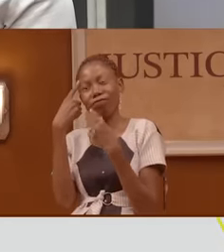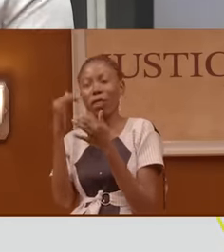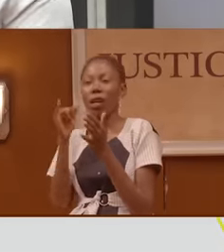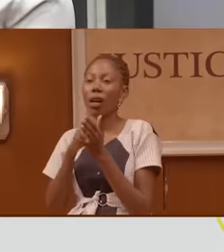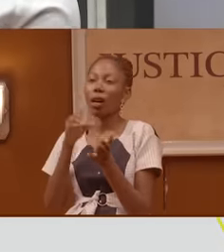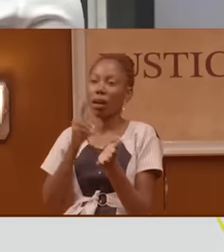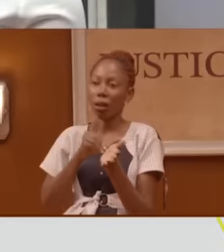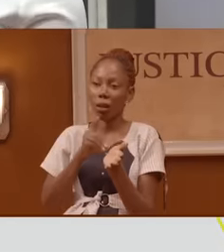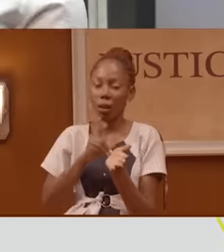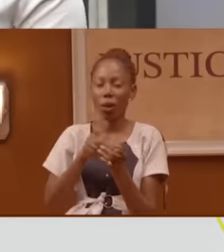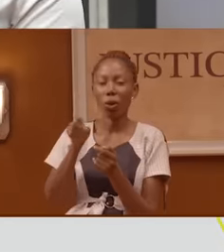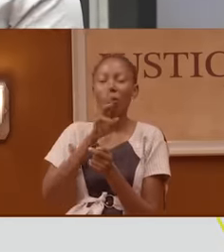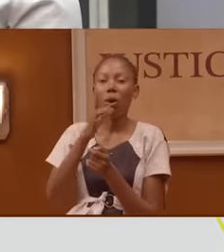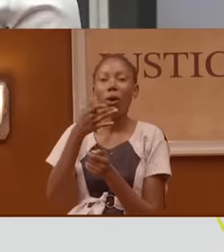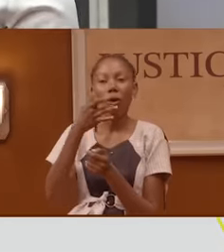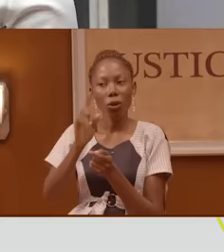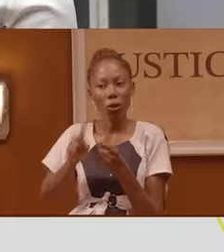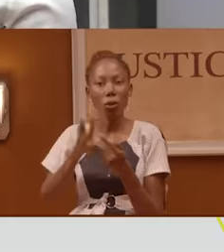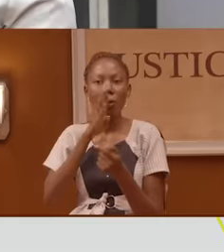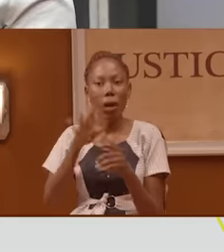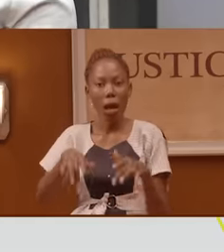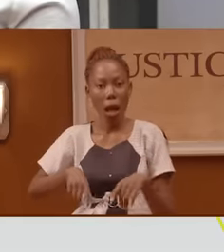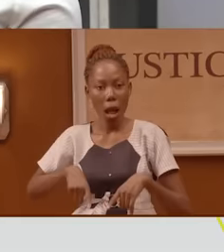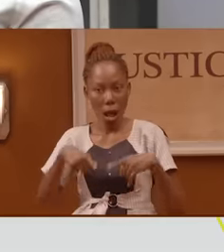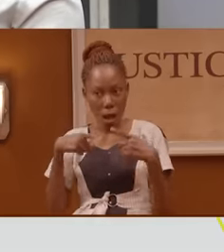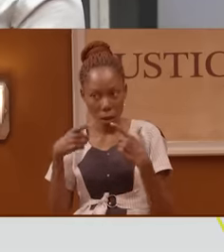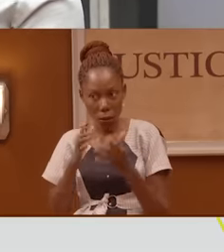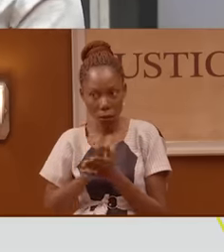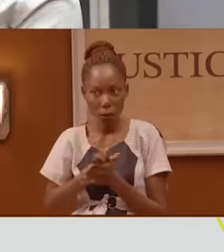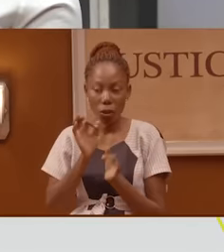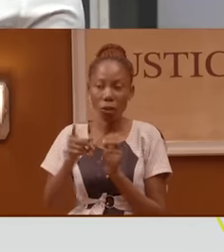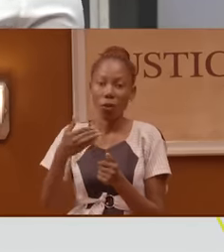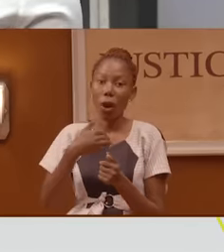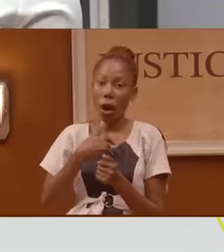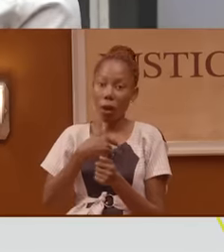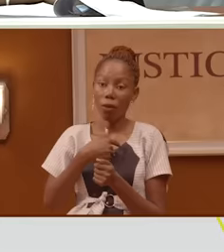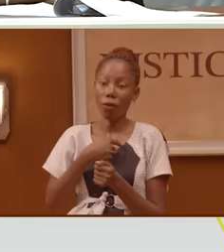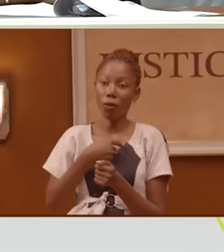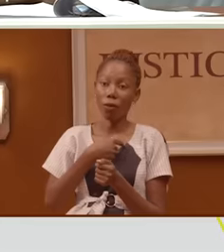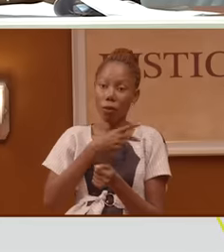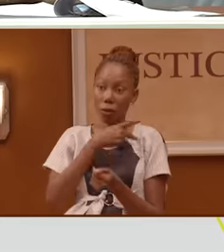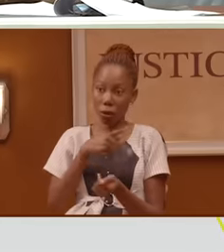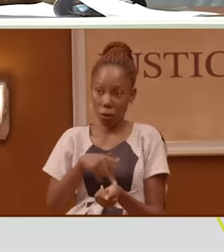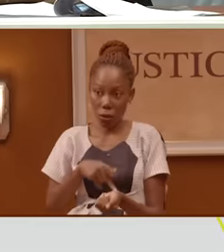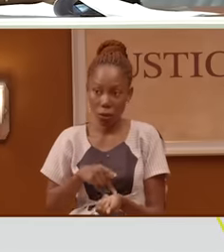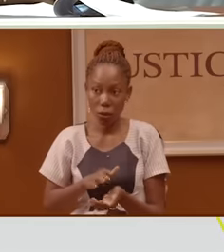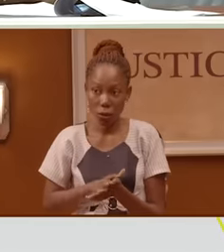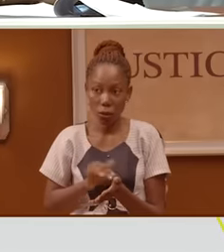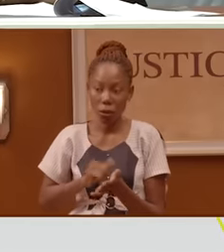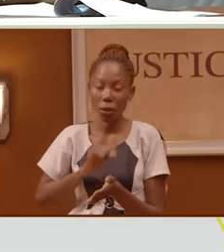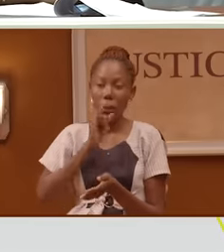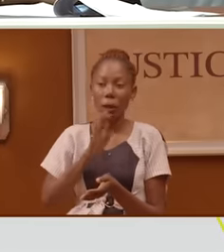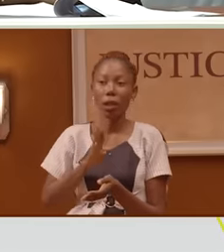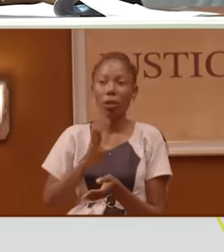you're just lucky to be alive. You are lucky to be alive. If you ever have a child, then you are going to be